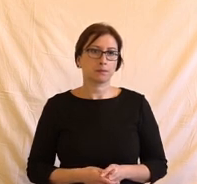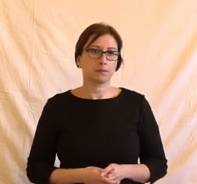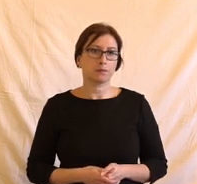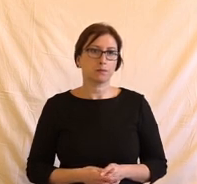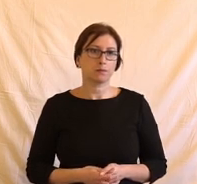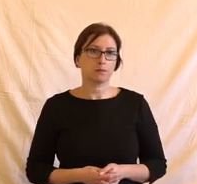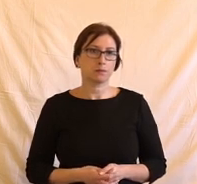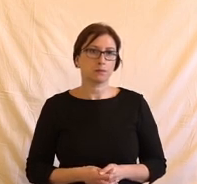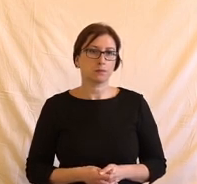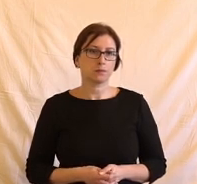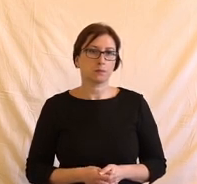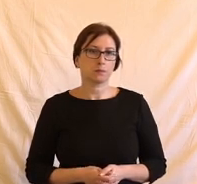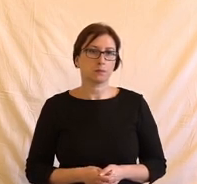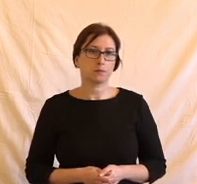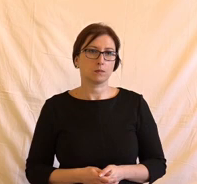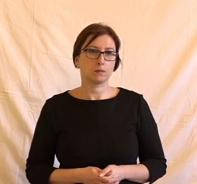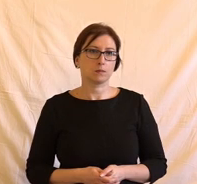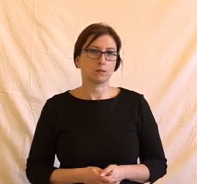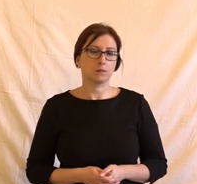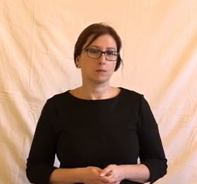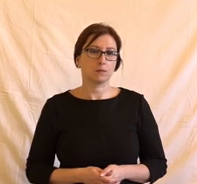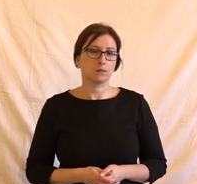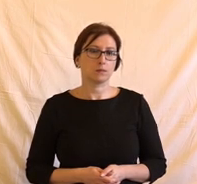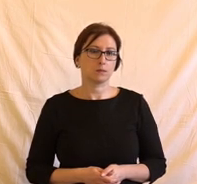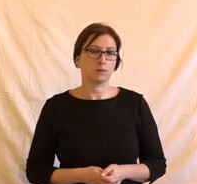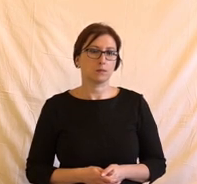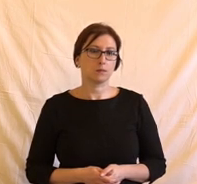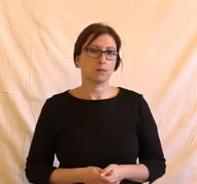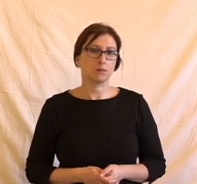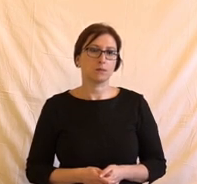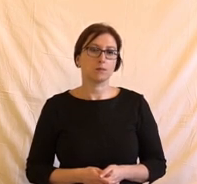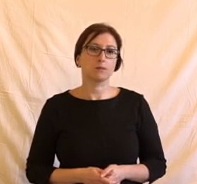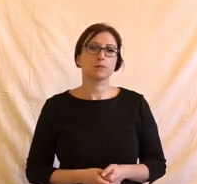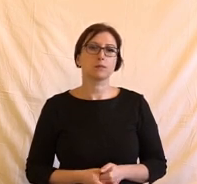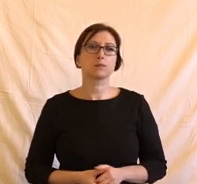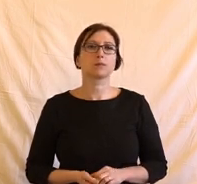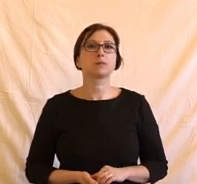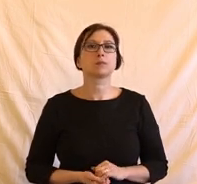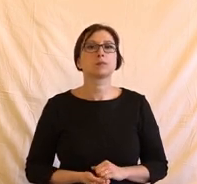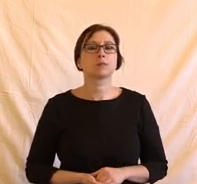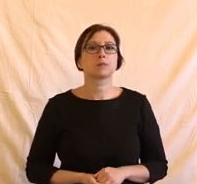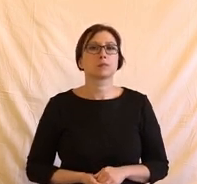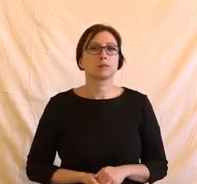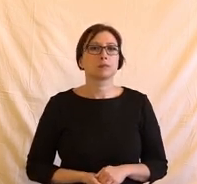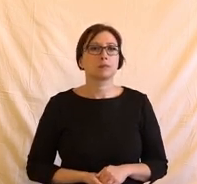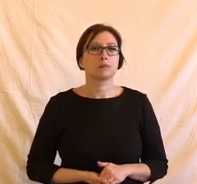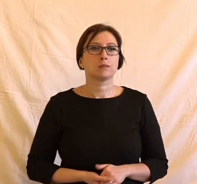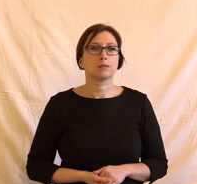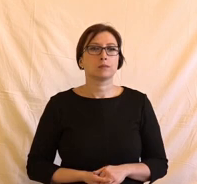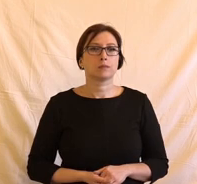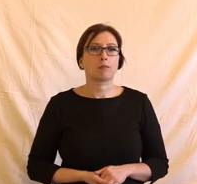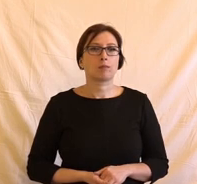in. And what we need is systems that provide compatibility. We need them